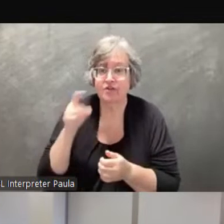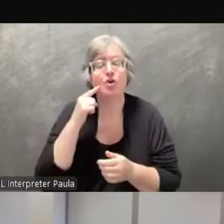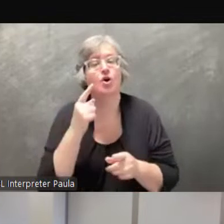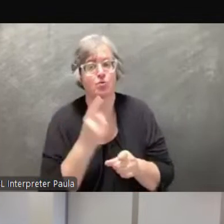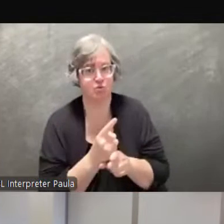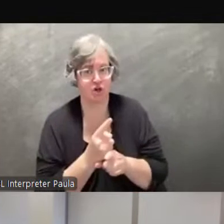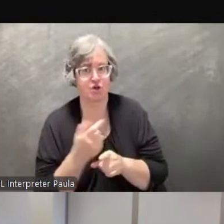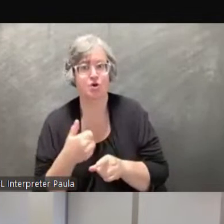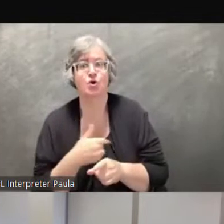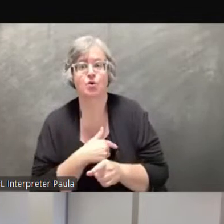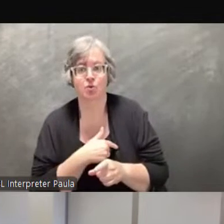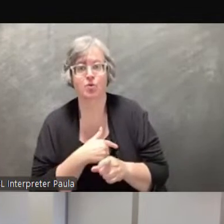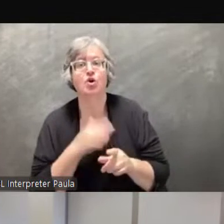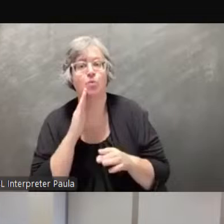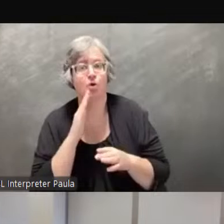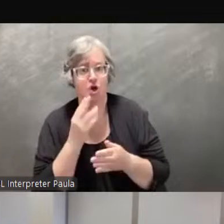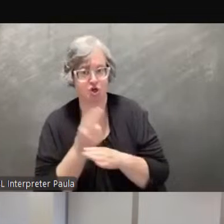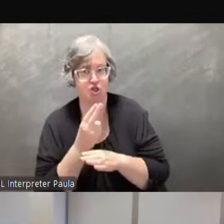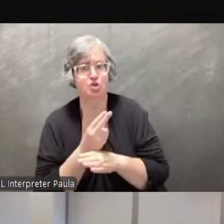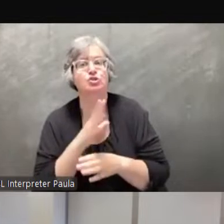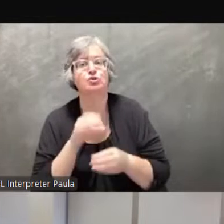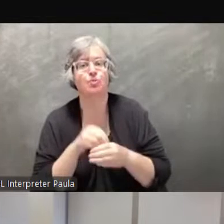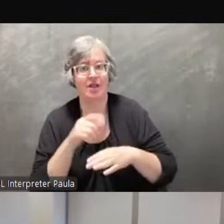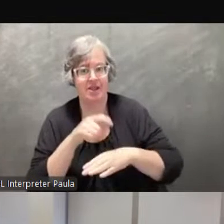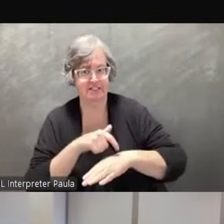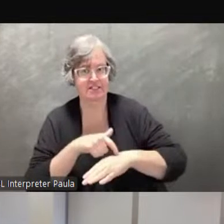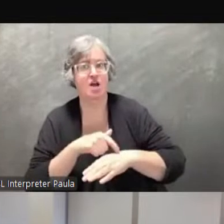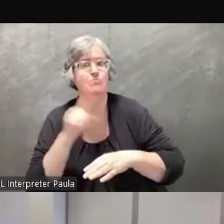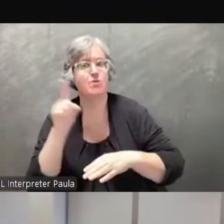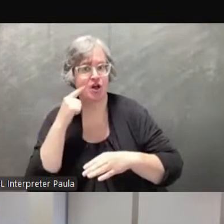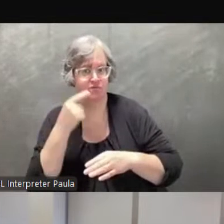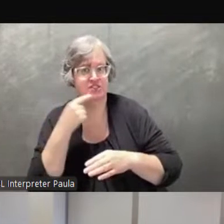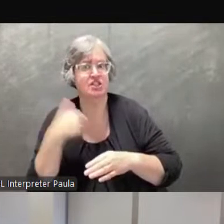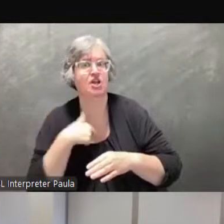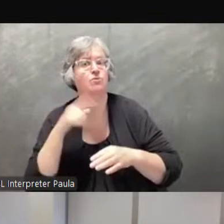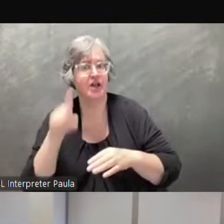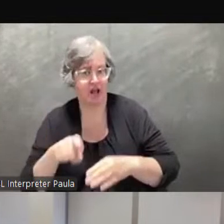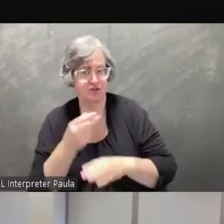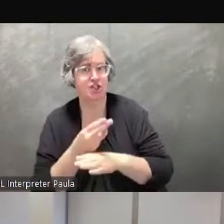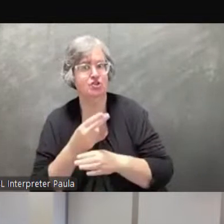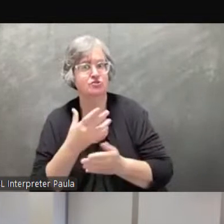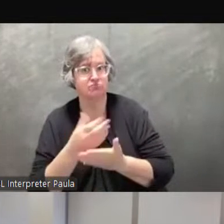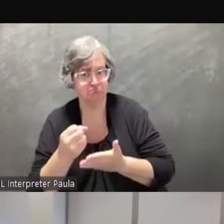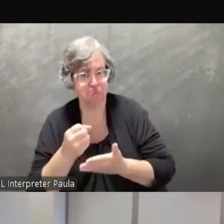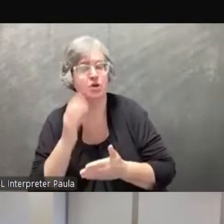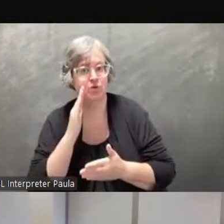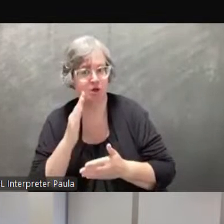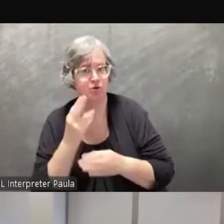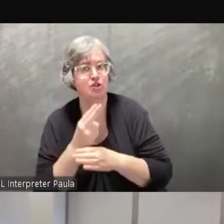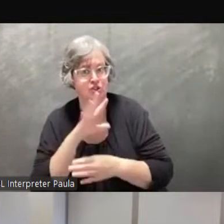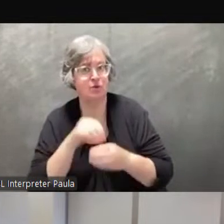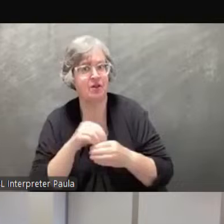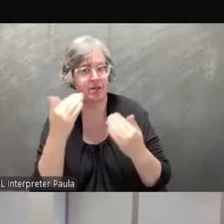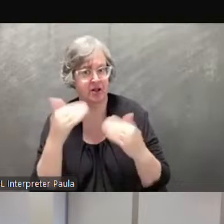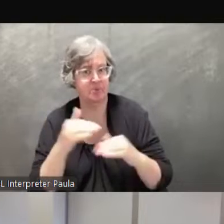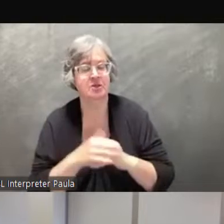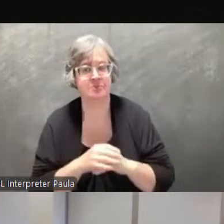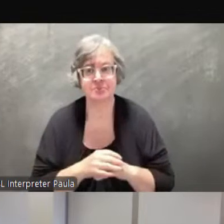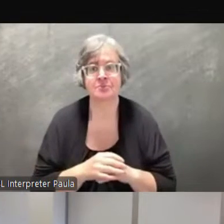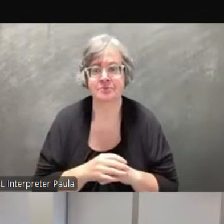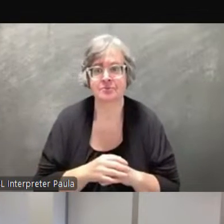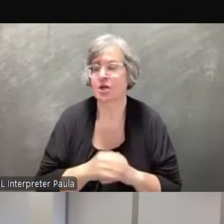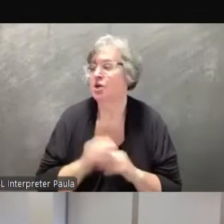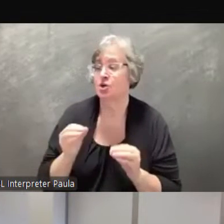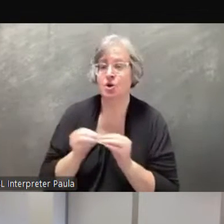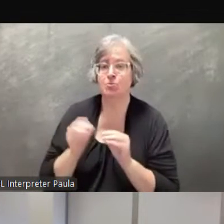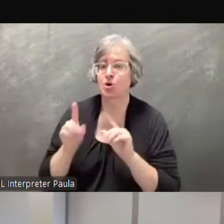Correct. We are on pace to use it within the time that they've allocated for it. So yeah. Good. Thank you. Sure. I have